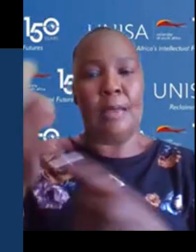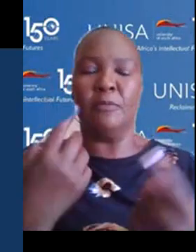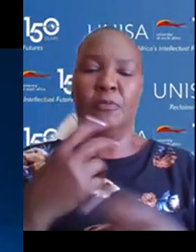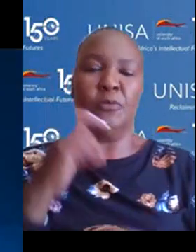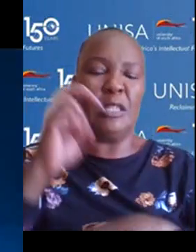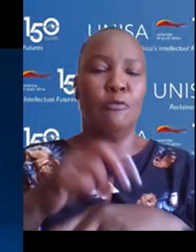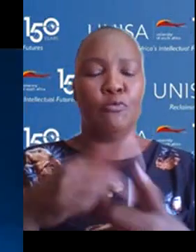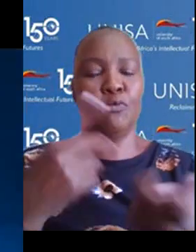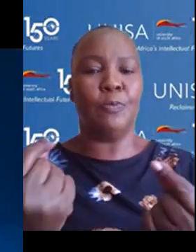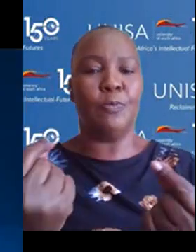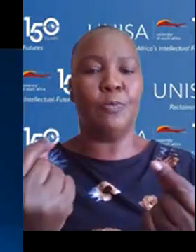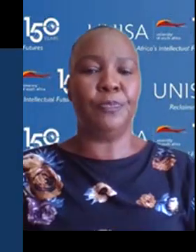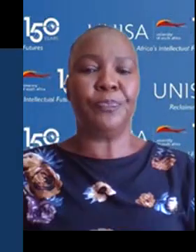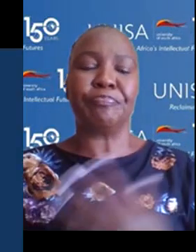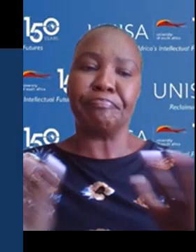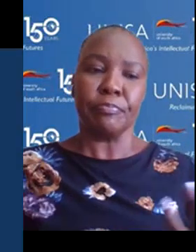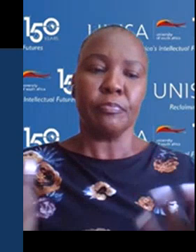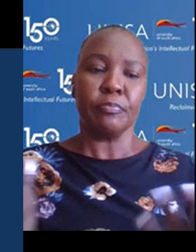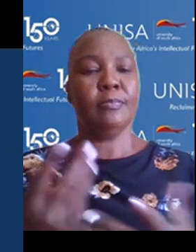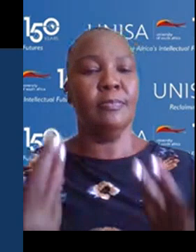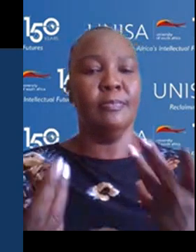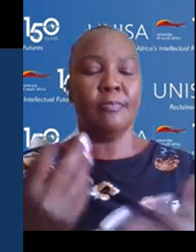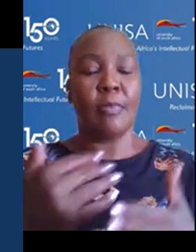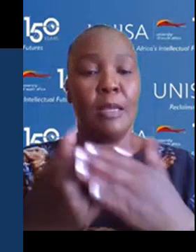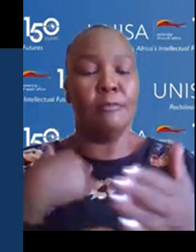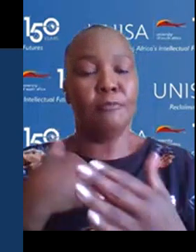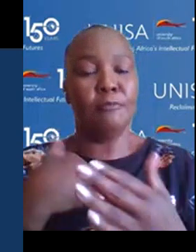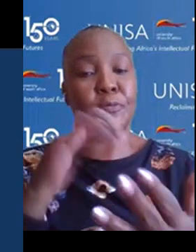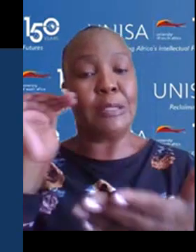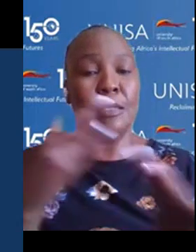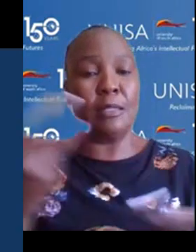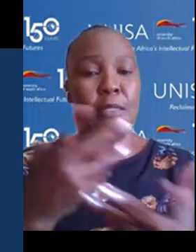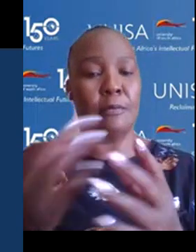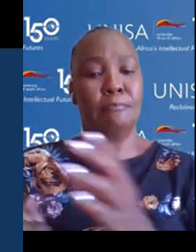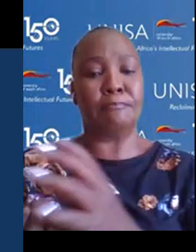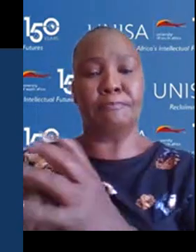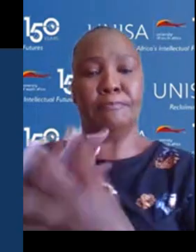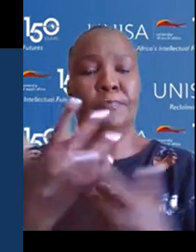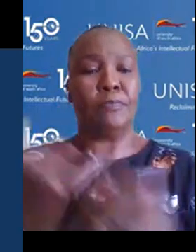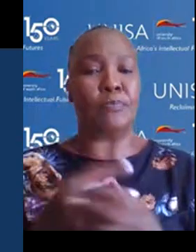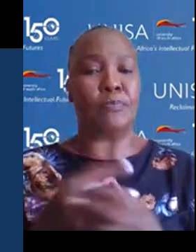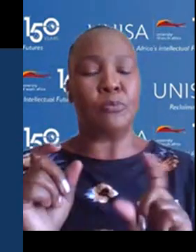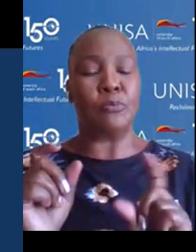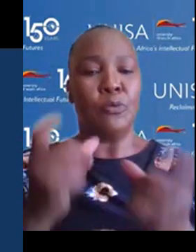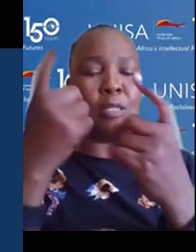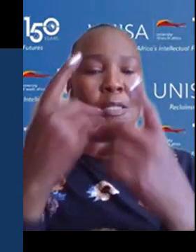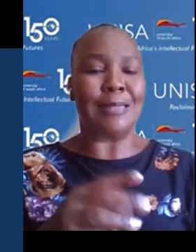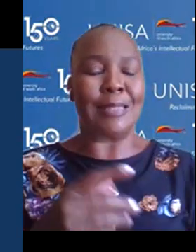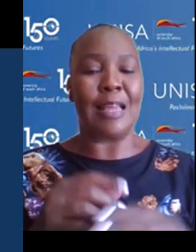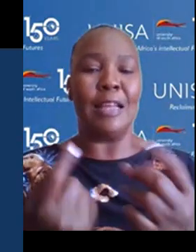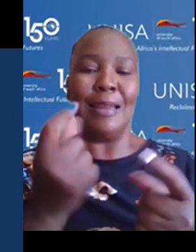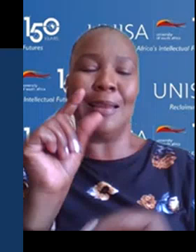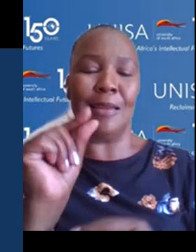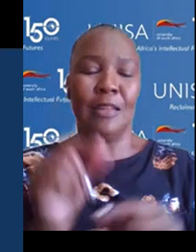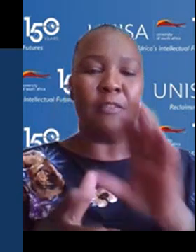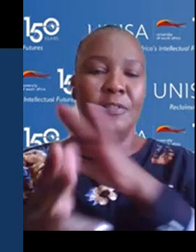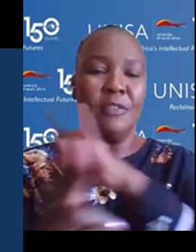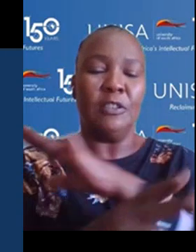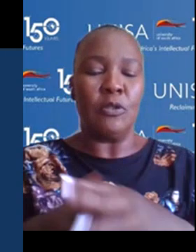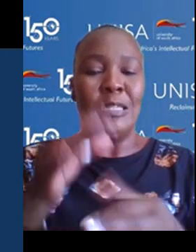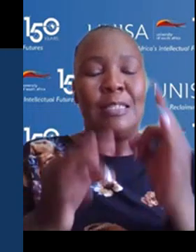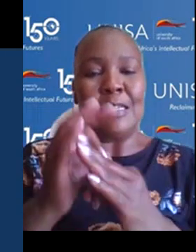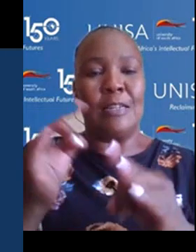do that. So before I get there, I know it's popping up soon. Okay, there's a little video that's going to explain all these different